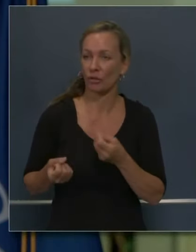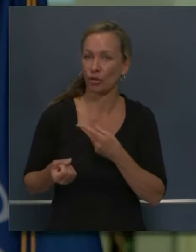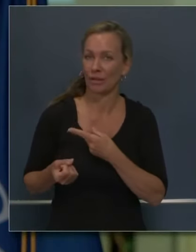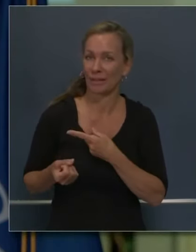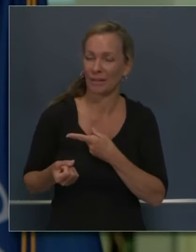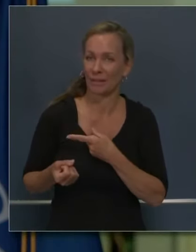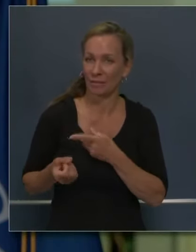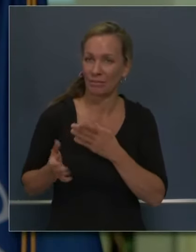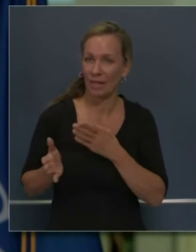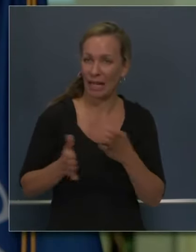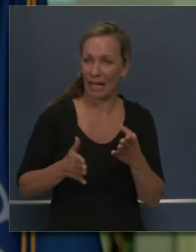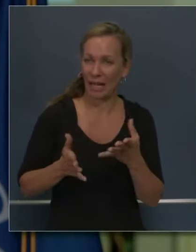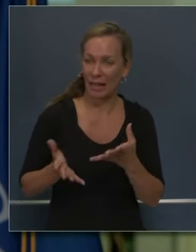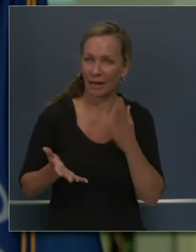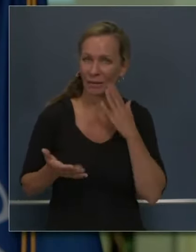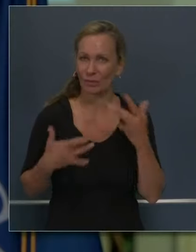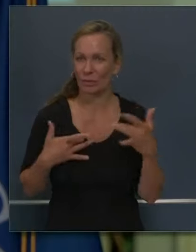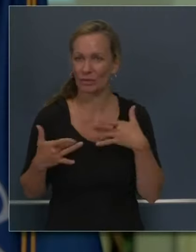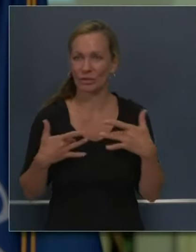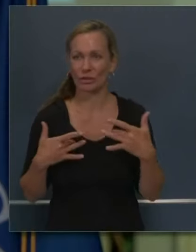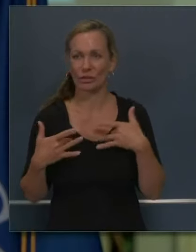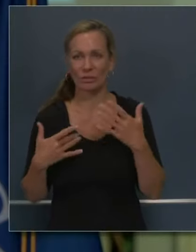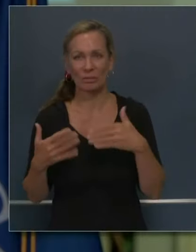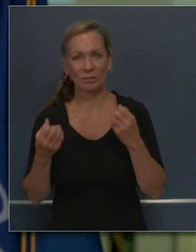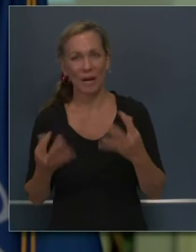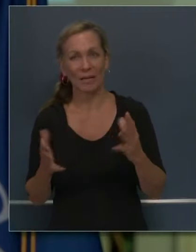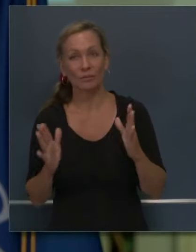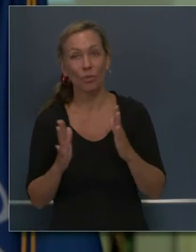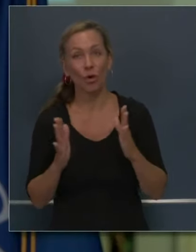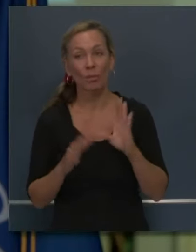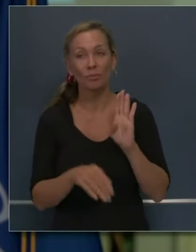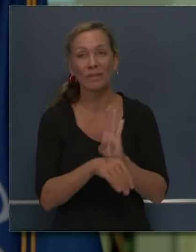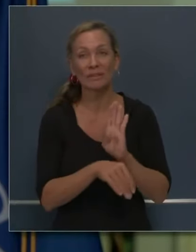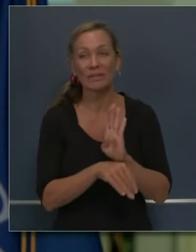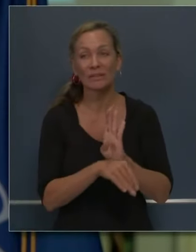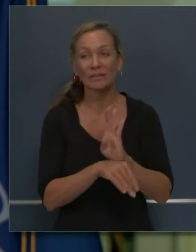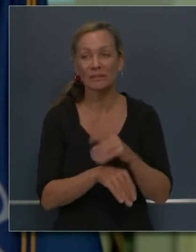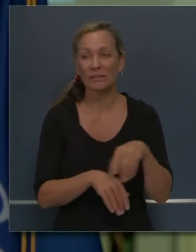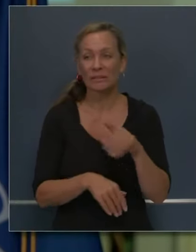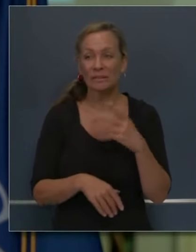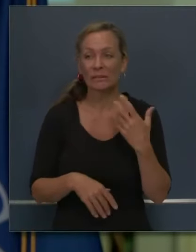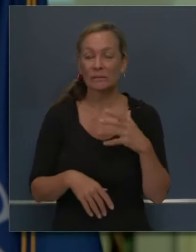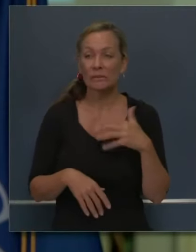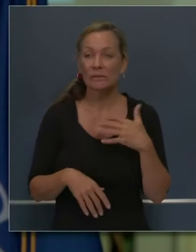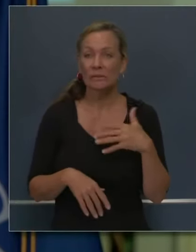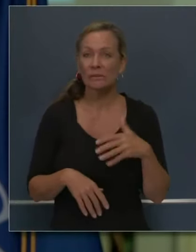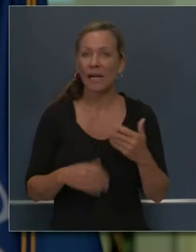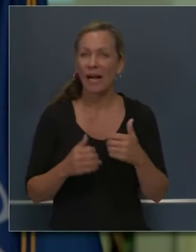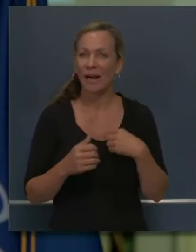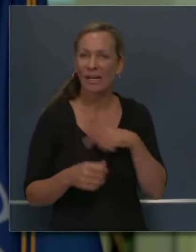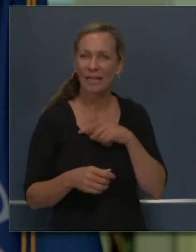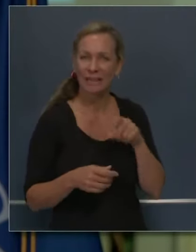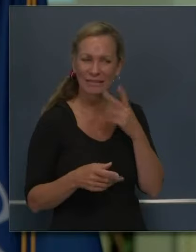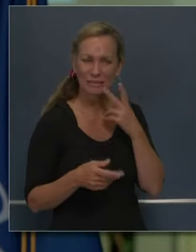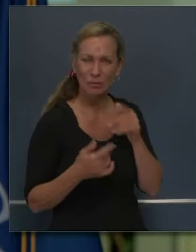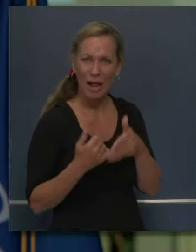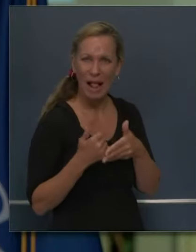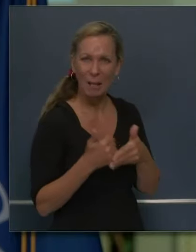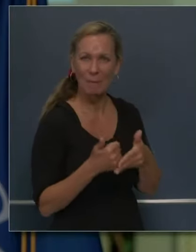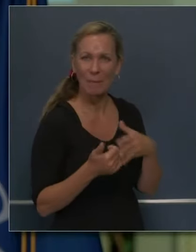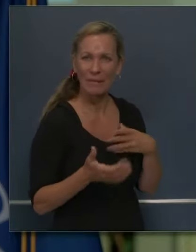embrace our small businesses and to make sure that we're doing everything in our power to jumpstart the recovery in the state. I was encouraged by the